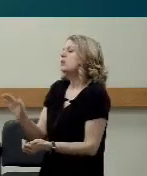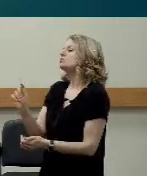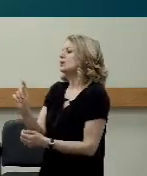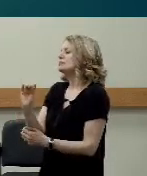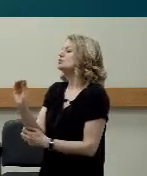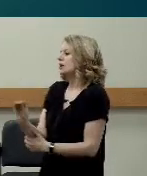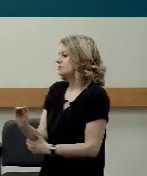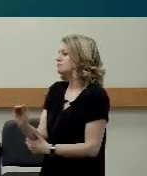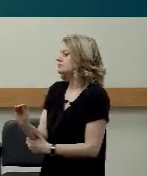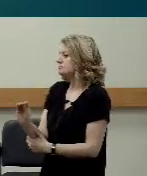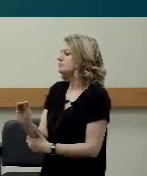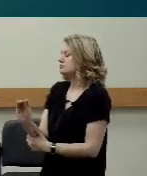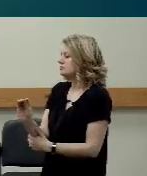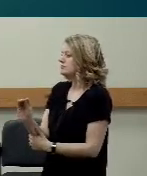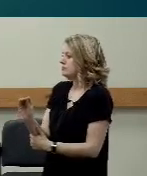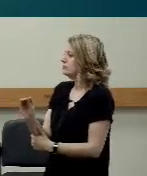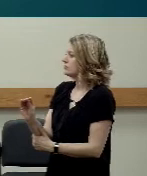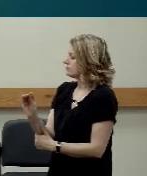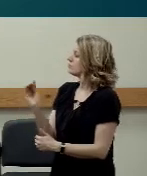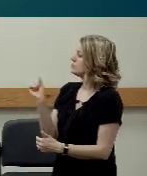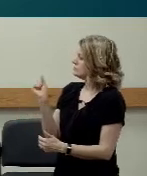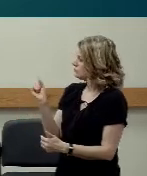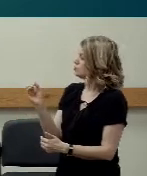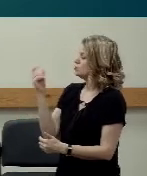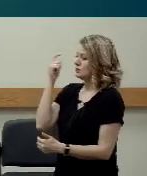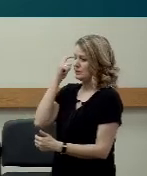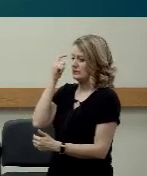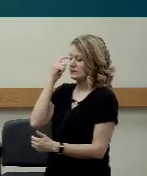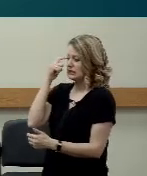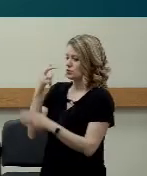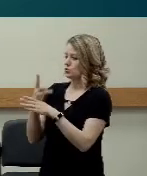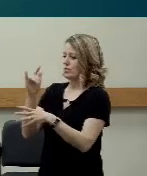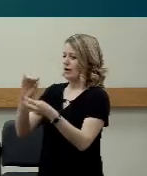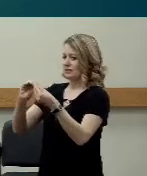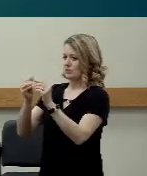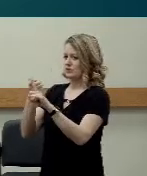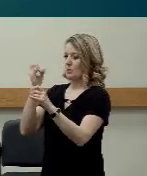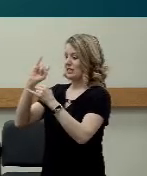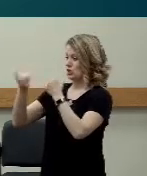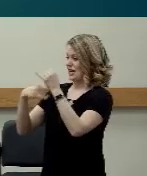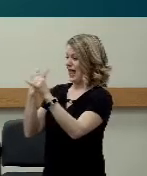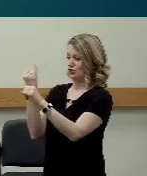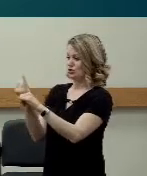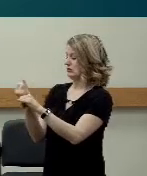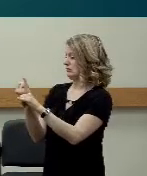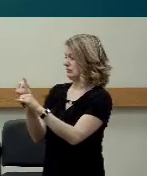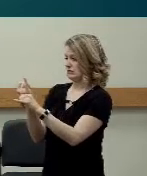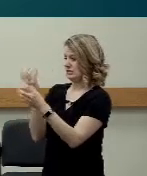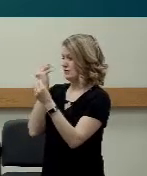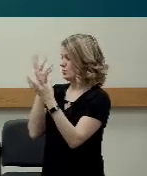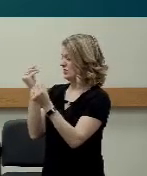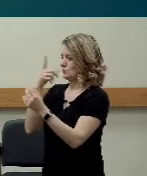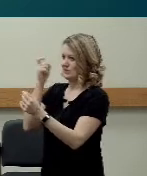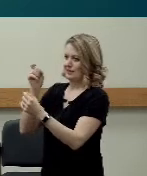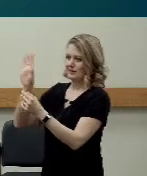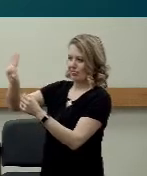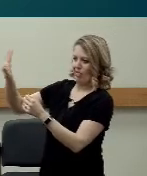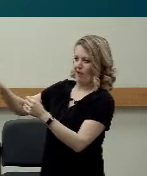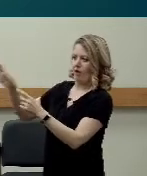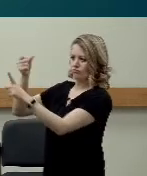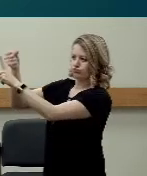20%. And it's very logical that that was estimated using the international data, since their disease progression was much